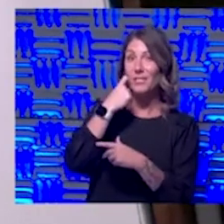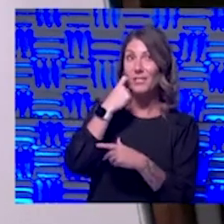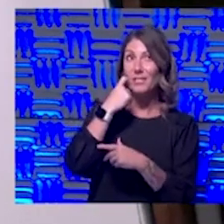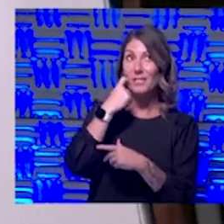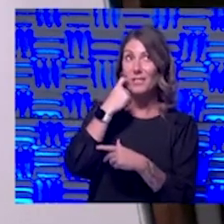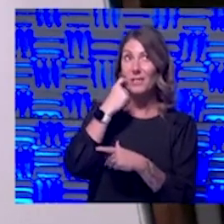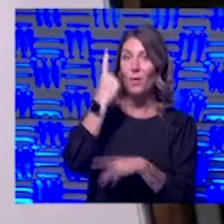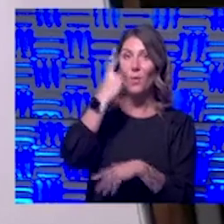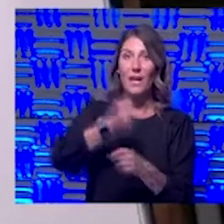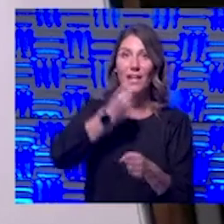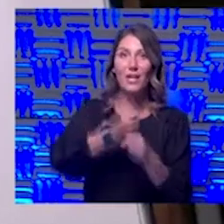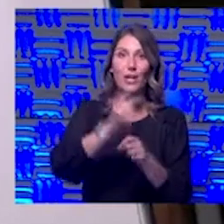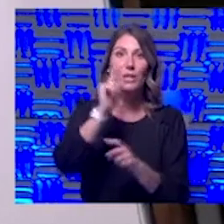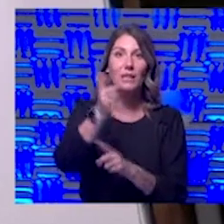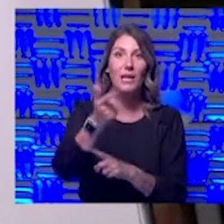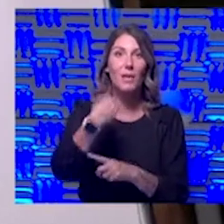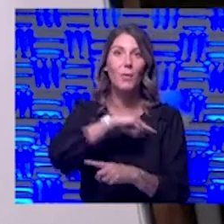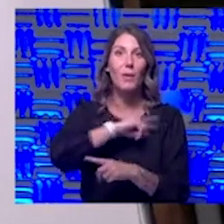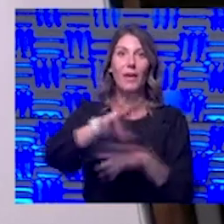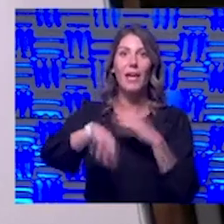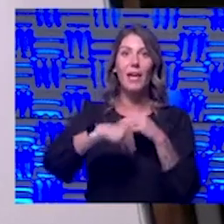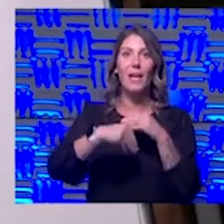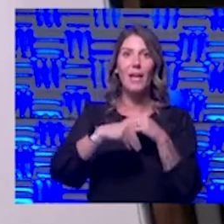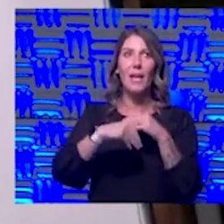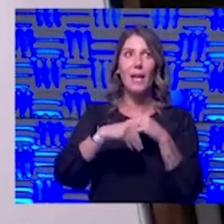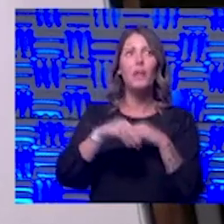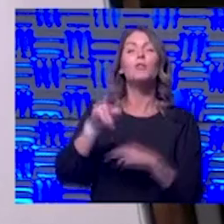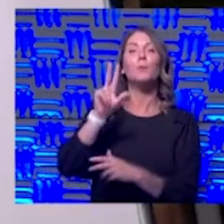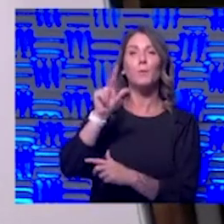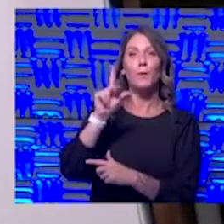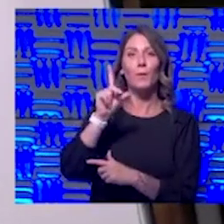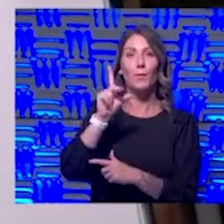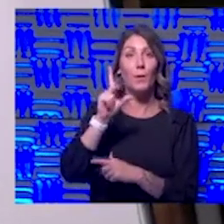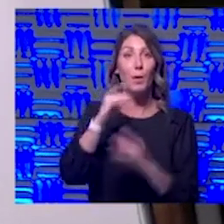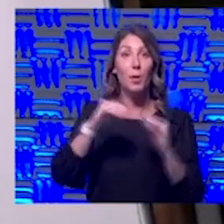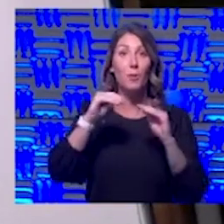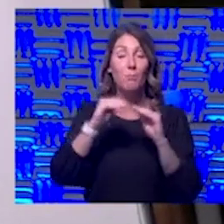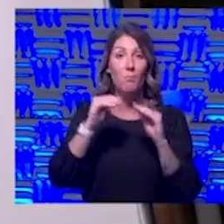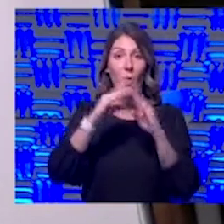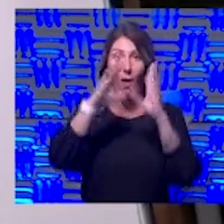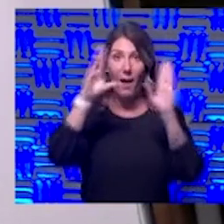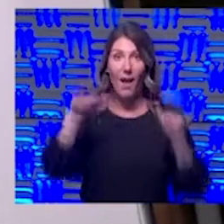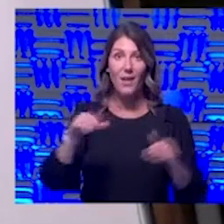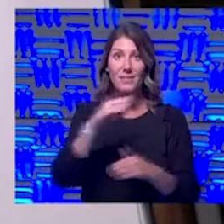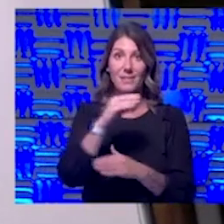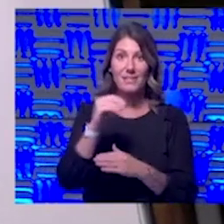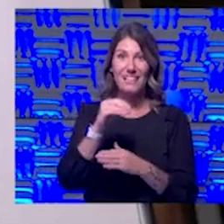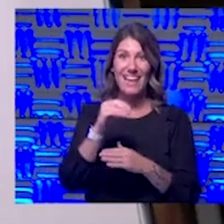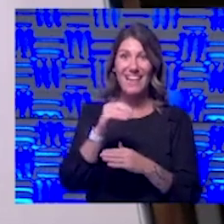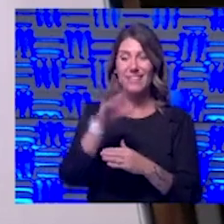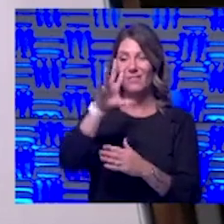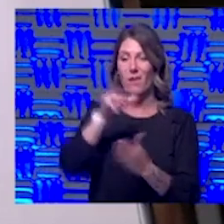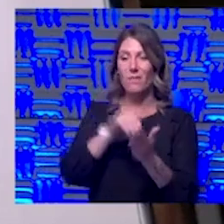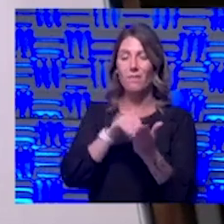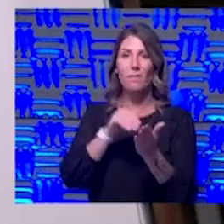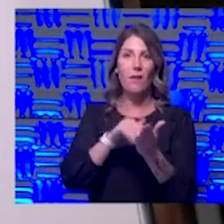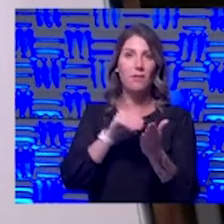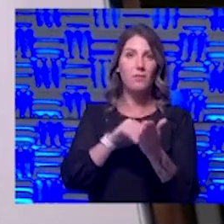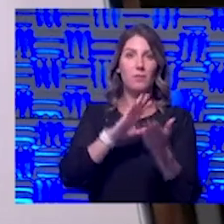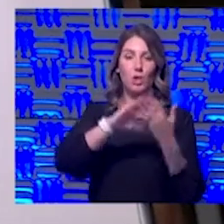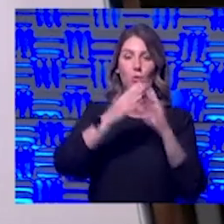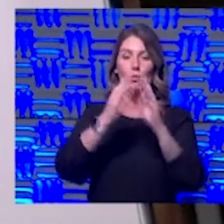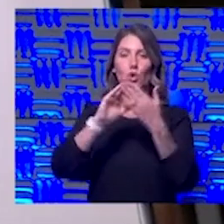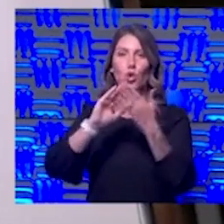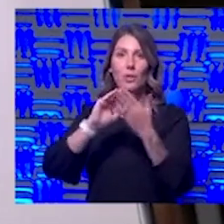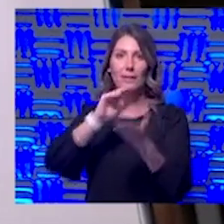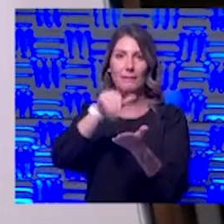basically 1 year later, we added 23 more houses in a 5,000 square foot community center. That community center is really